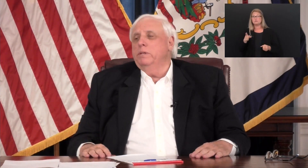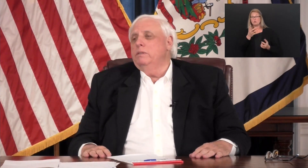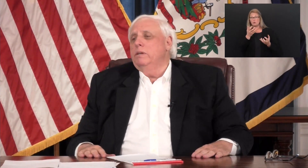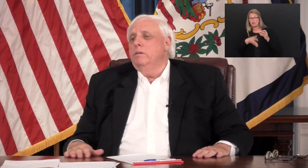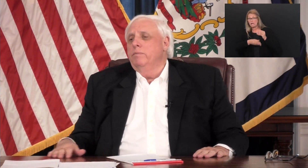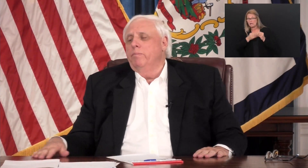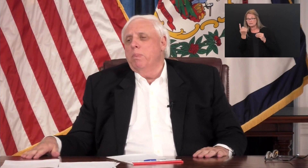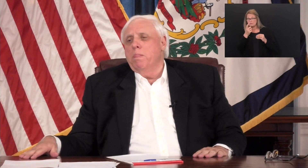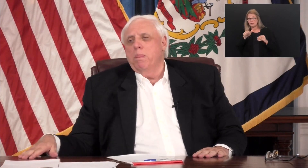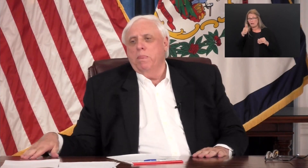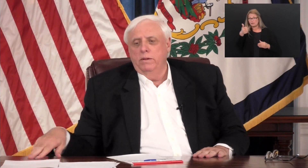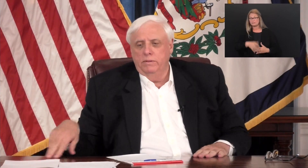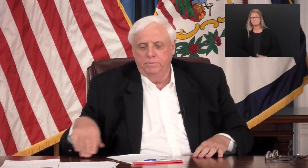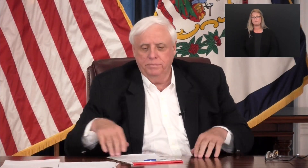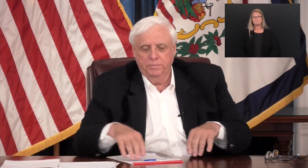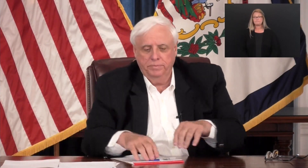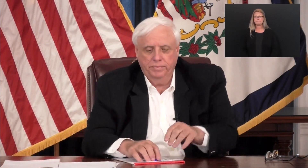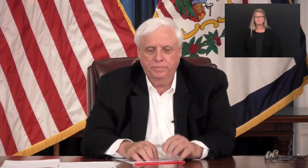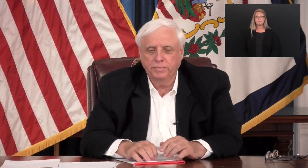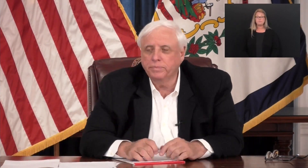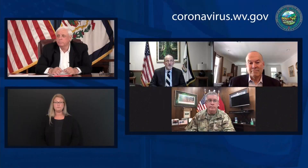else, please do.